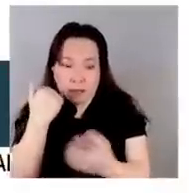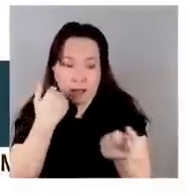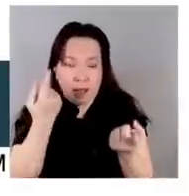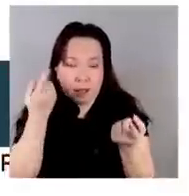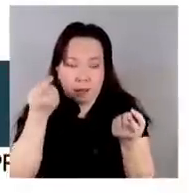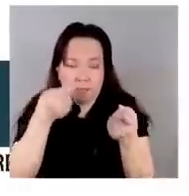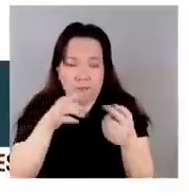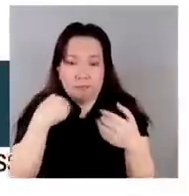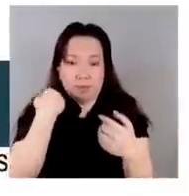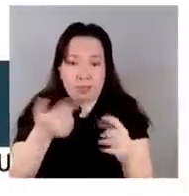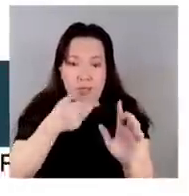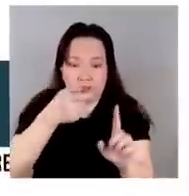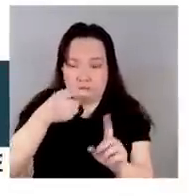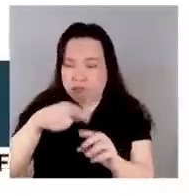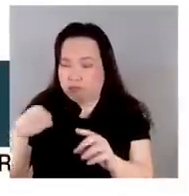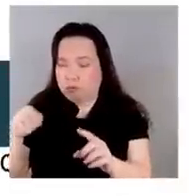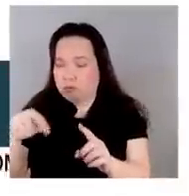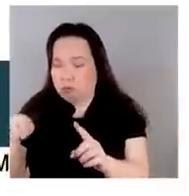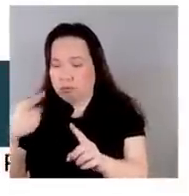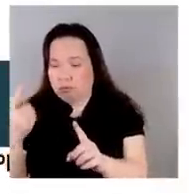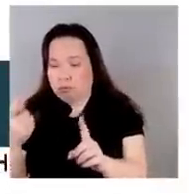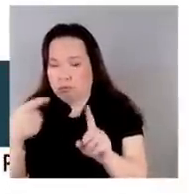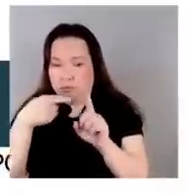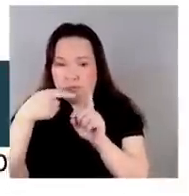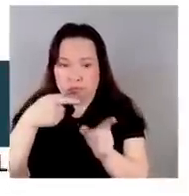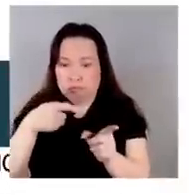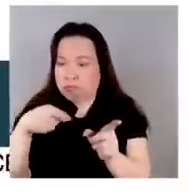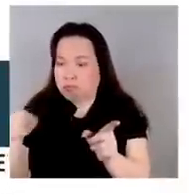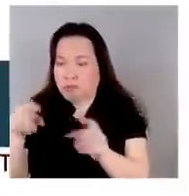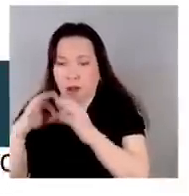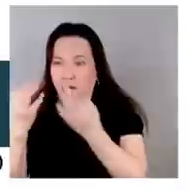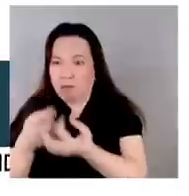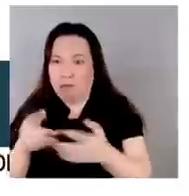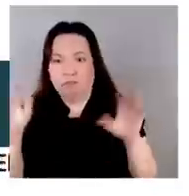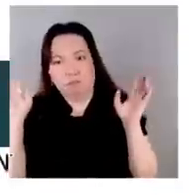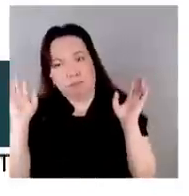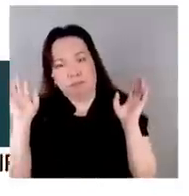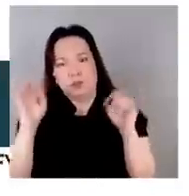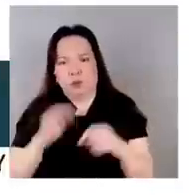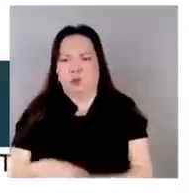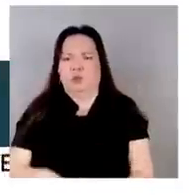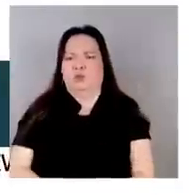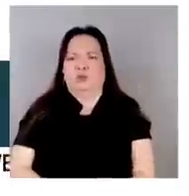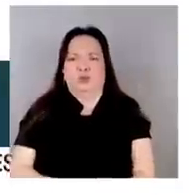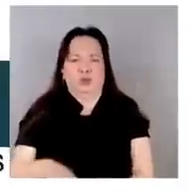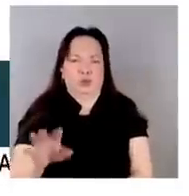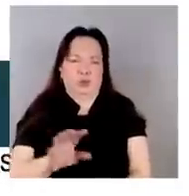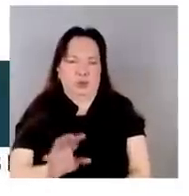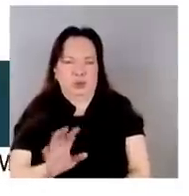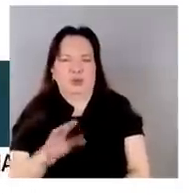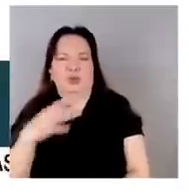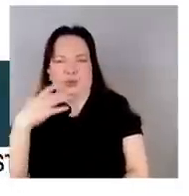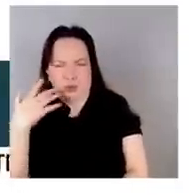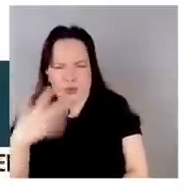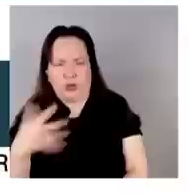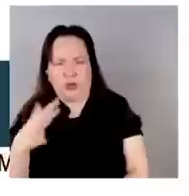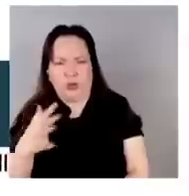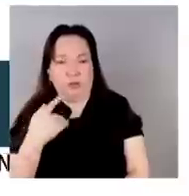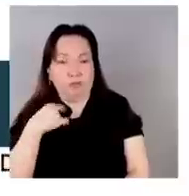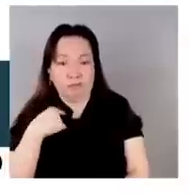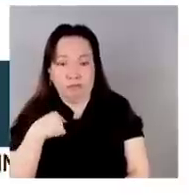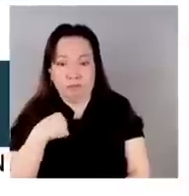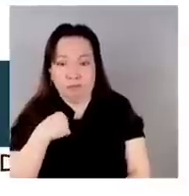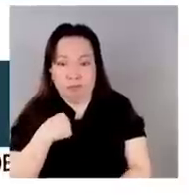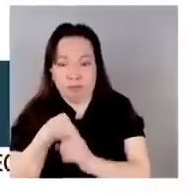think that's so? What's your assessment, Elaine? Well, look, I mean, I met with the Philippine National Police a few days ago, and they